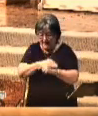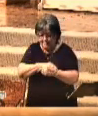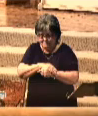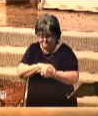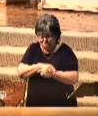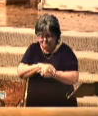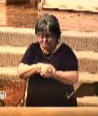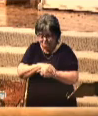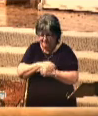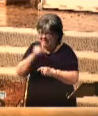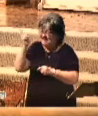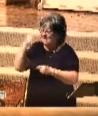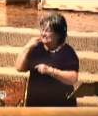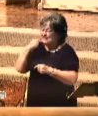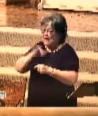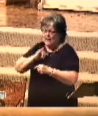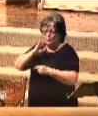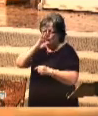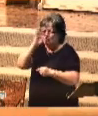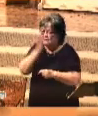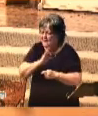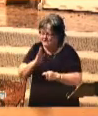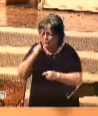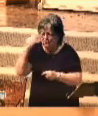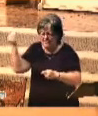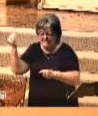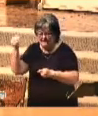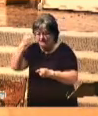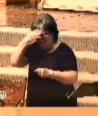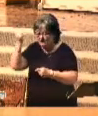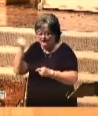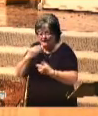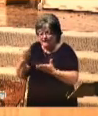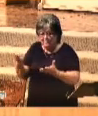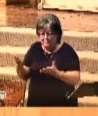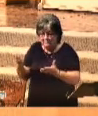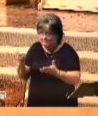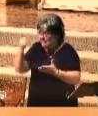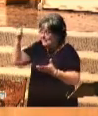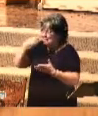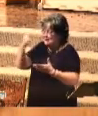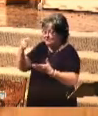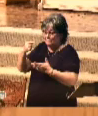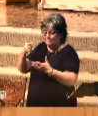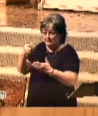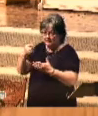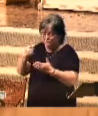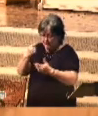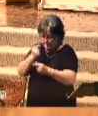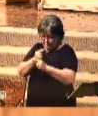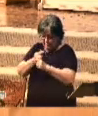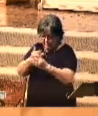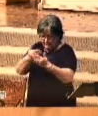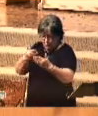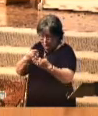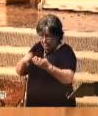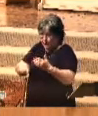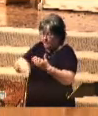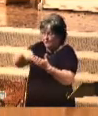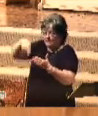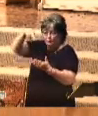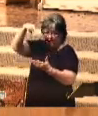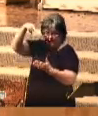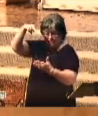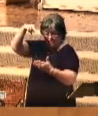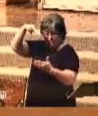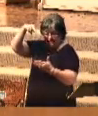He said, I will never leave thee nor forsake thee. He said that right before He went up to heaven. And the